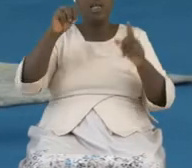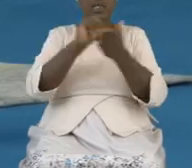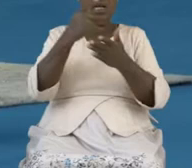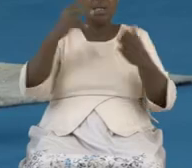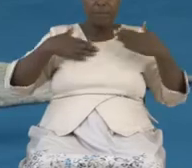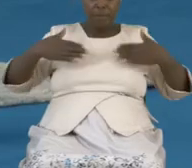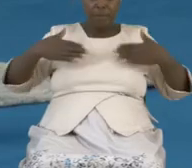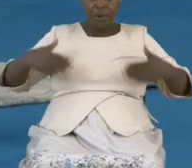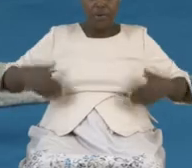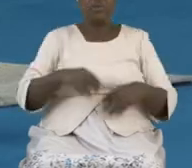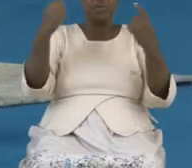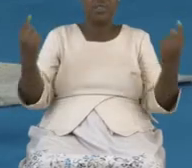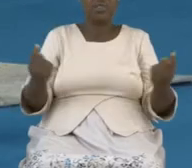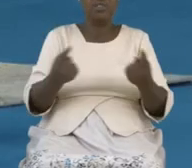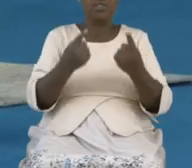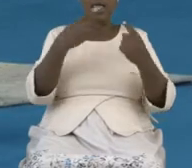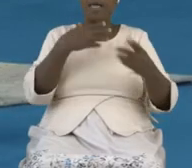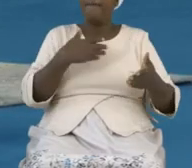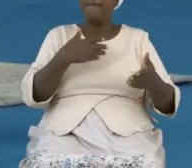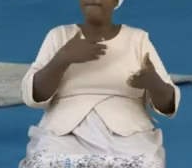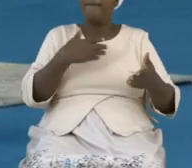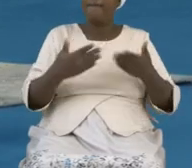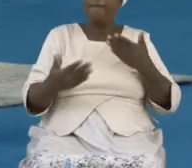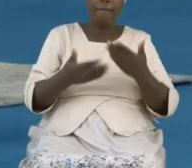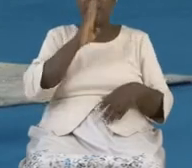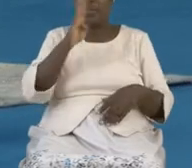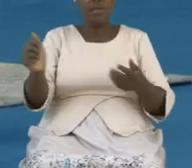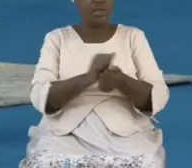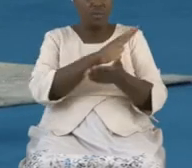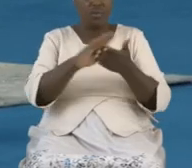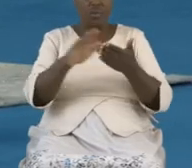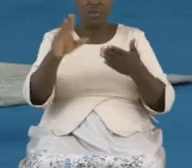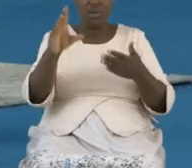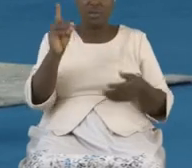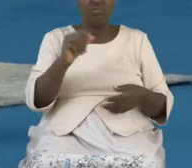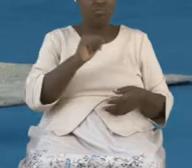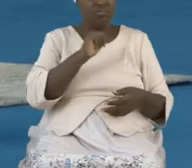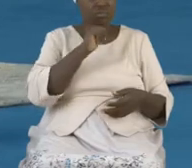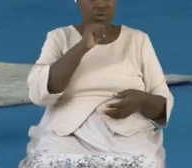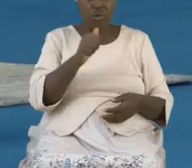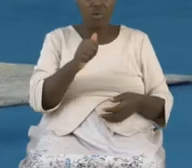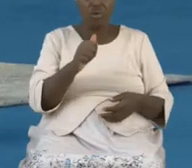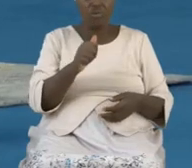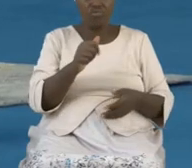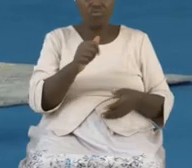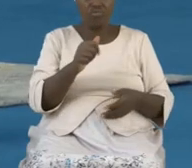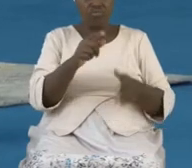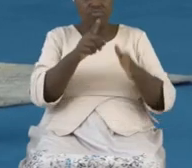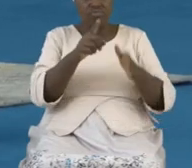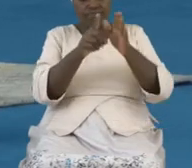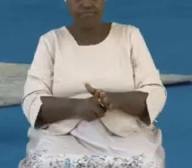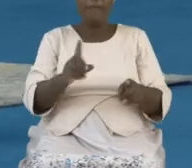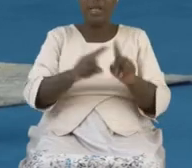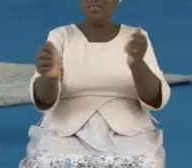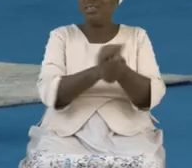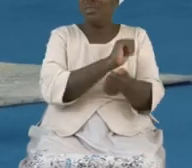sin might be destroyed. Not subdued, destroyed.